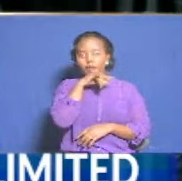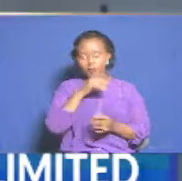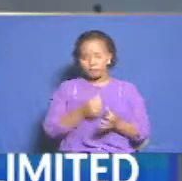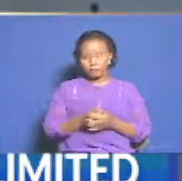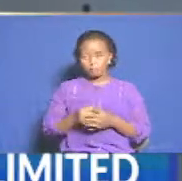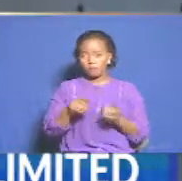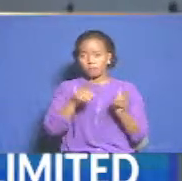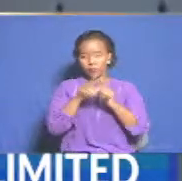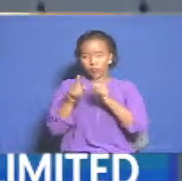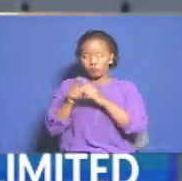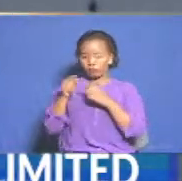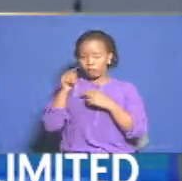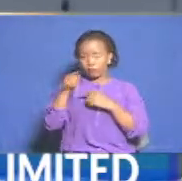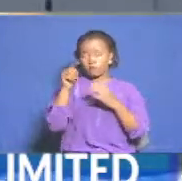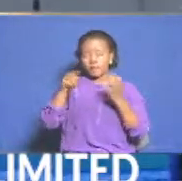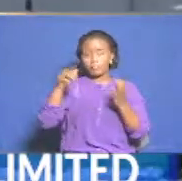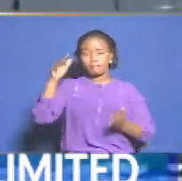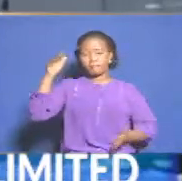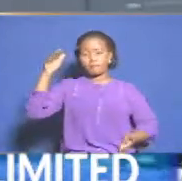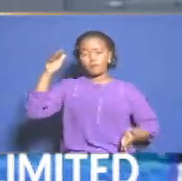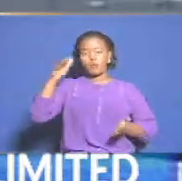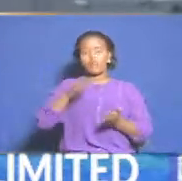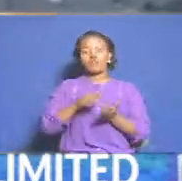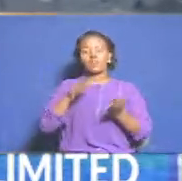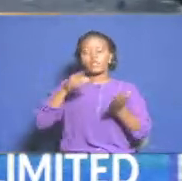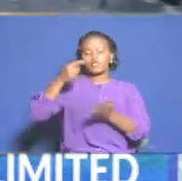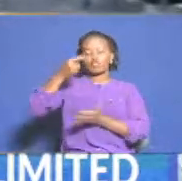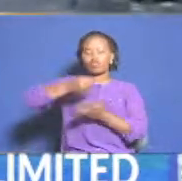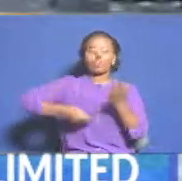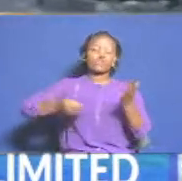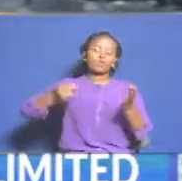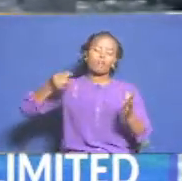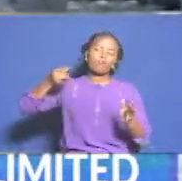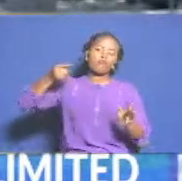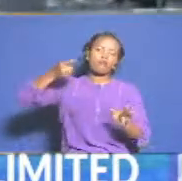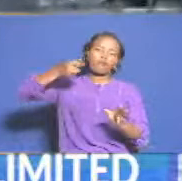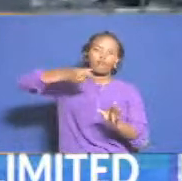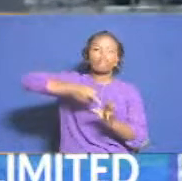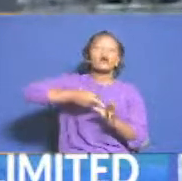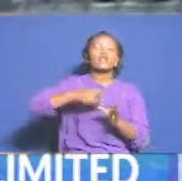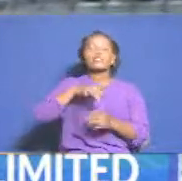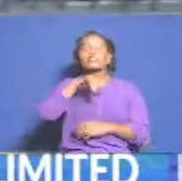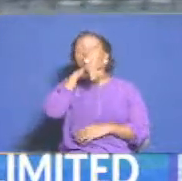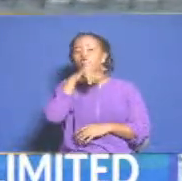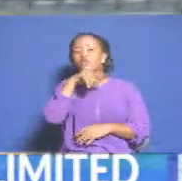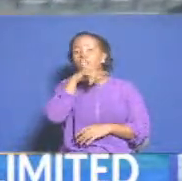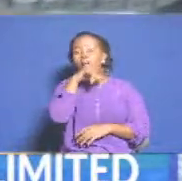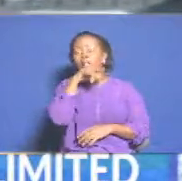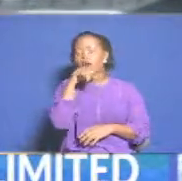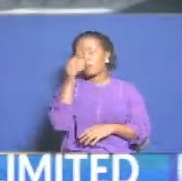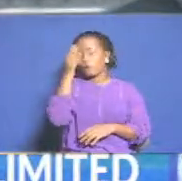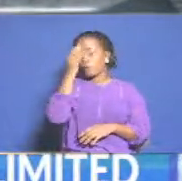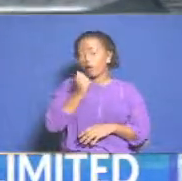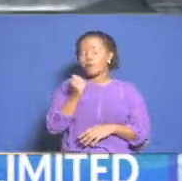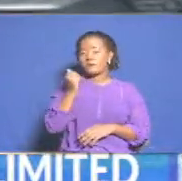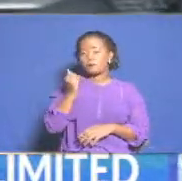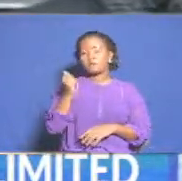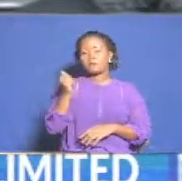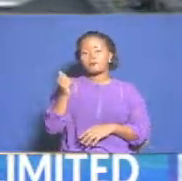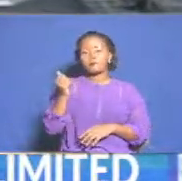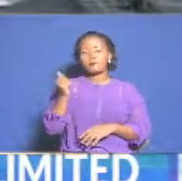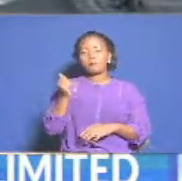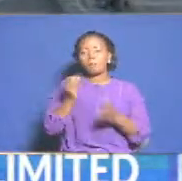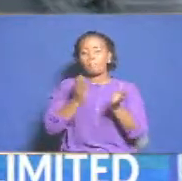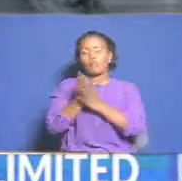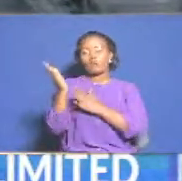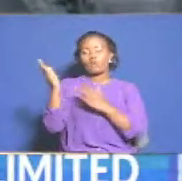thereby reducing the cost of fuel in Uganda as a result of